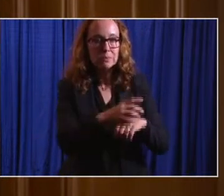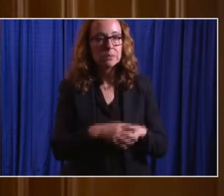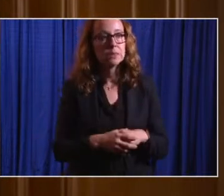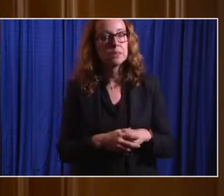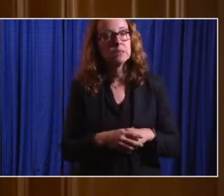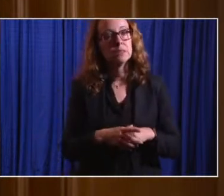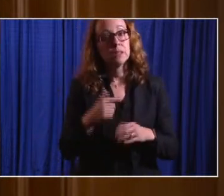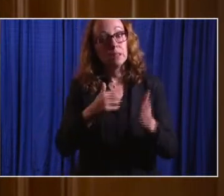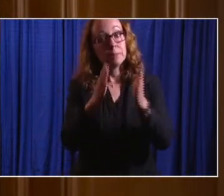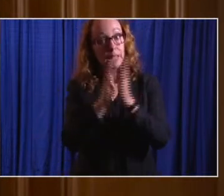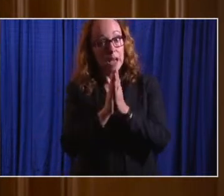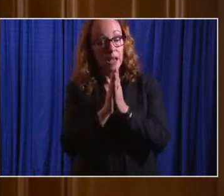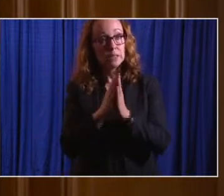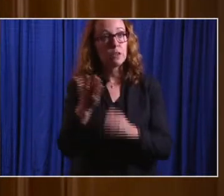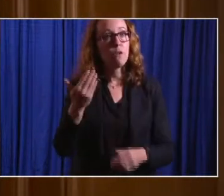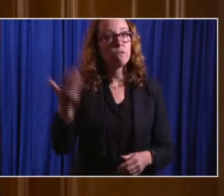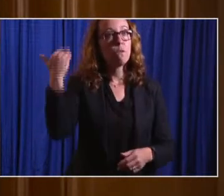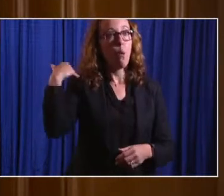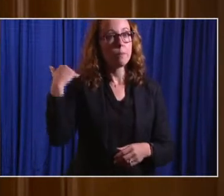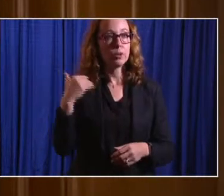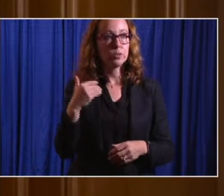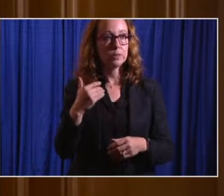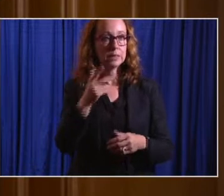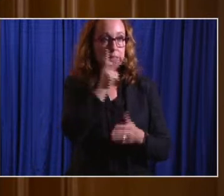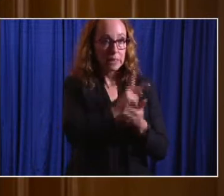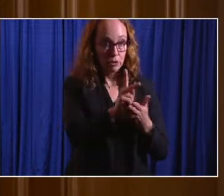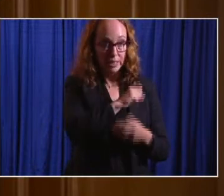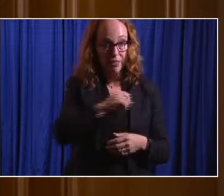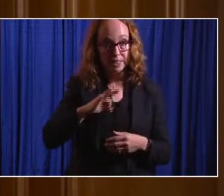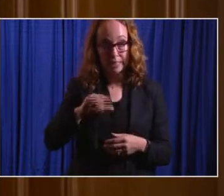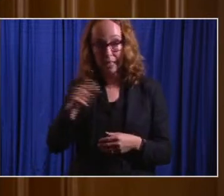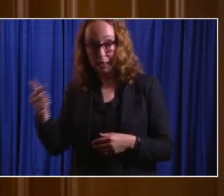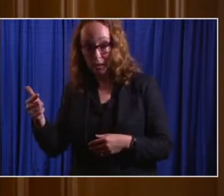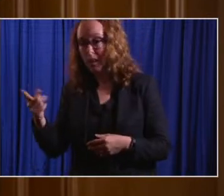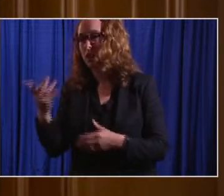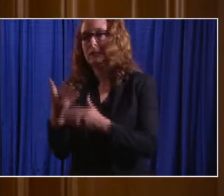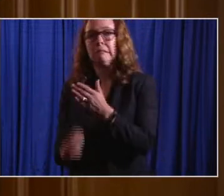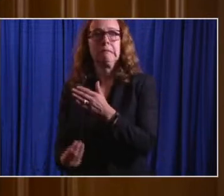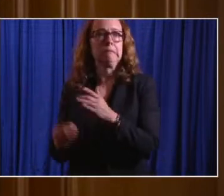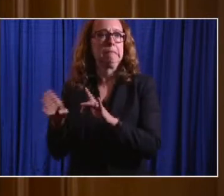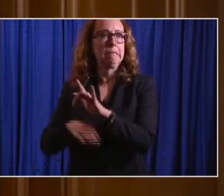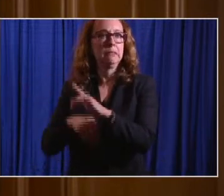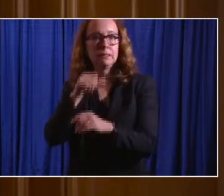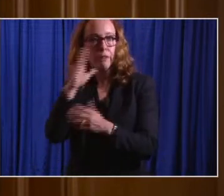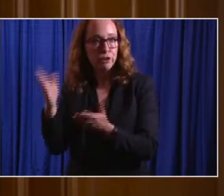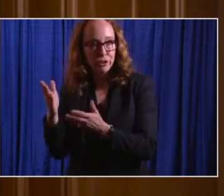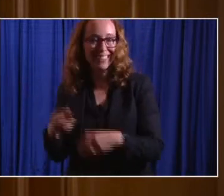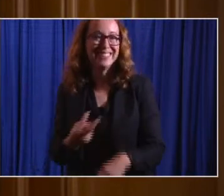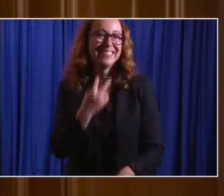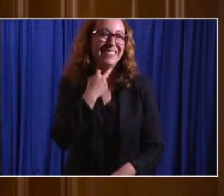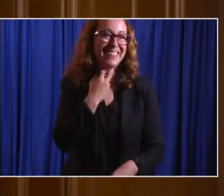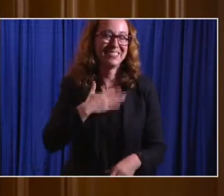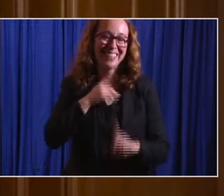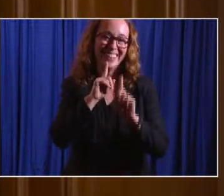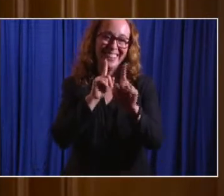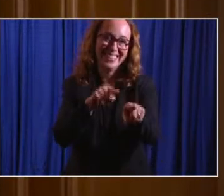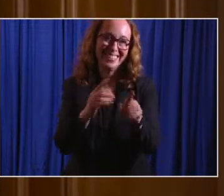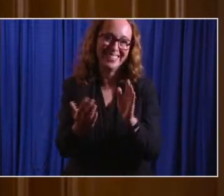of State. I don't know if John is still on there. No, he's off too. Okay. So you're stuck with my answer, I guess. So.